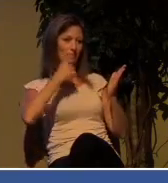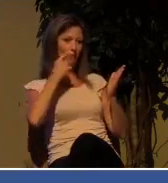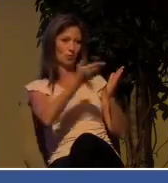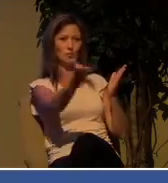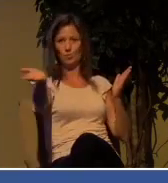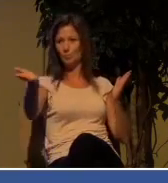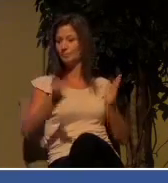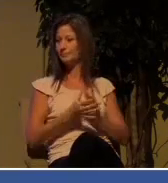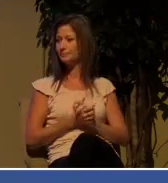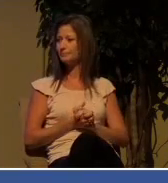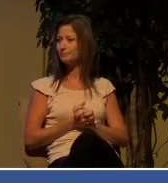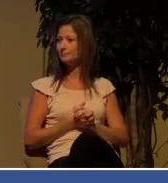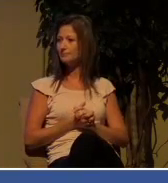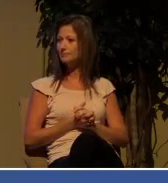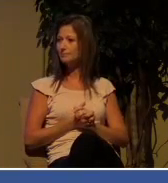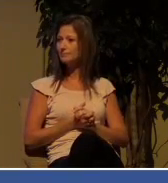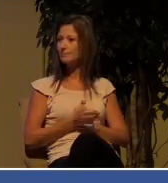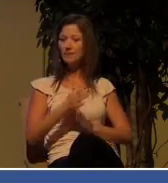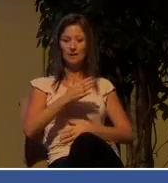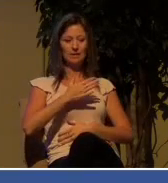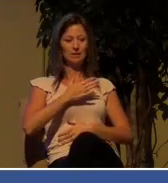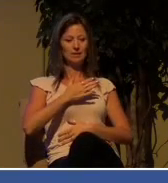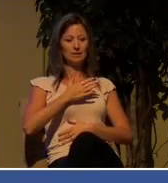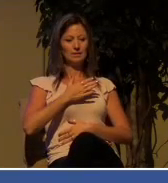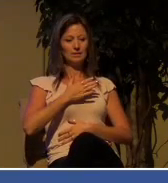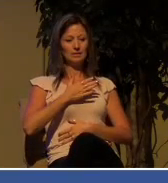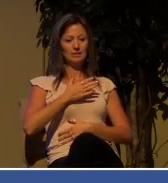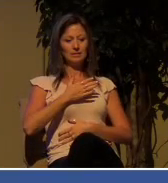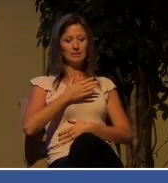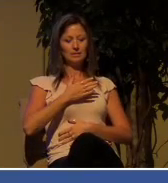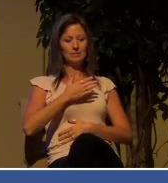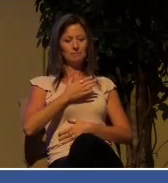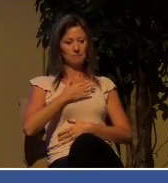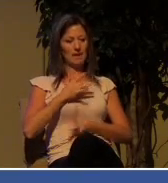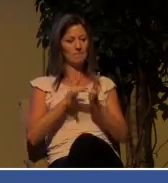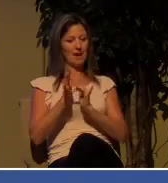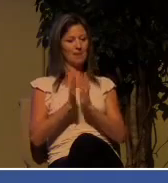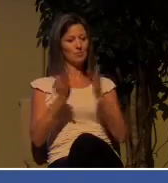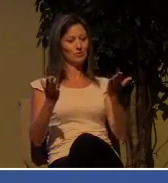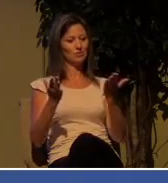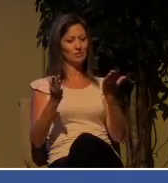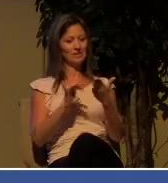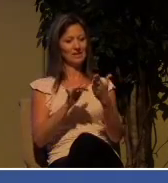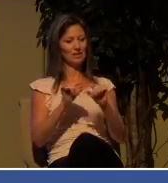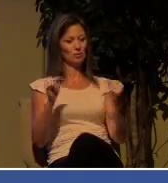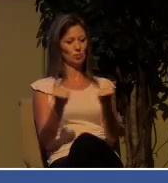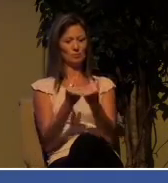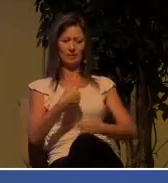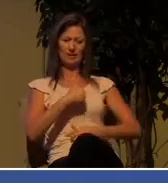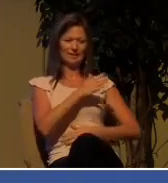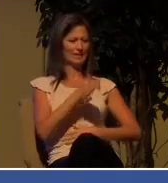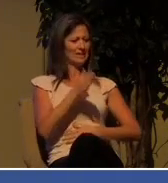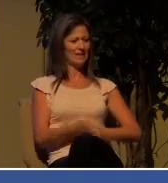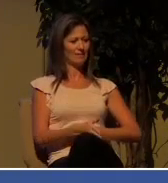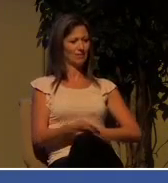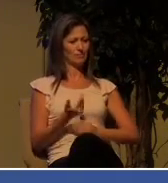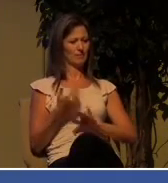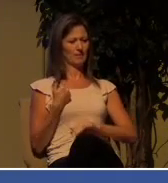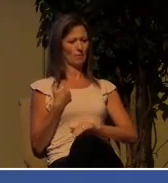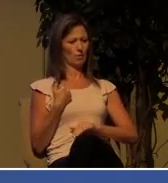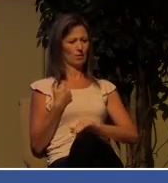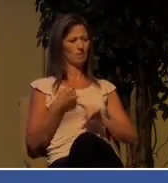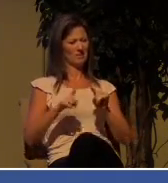Dear Bible study group, I've not done this before, and I should have. I want to say thank